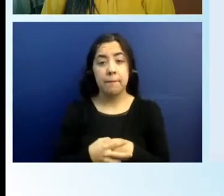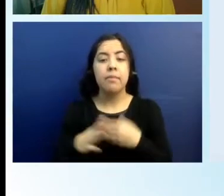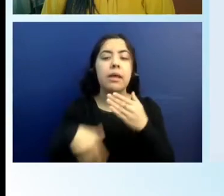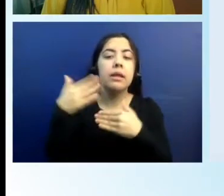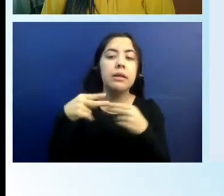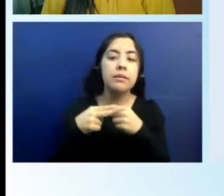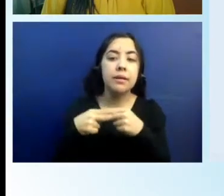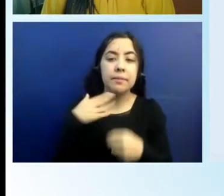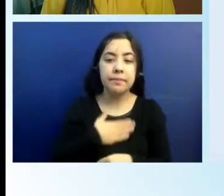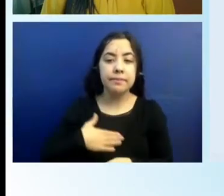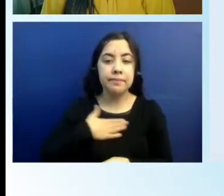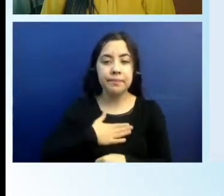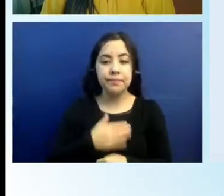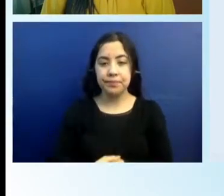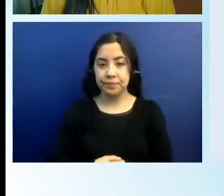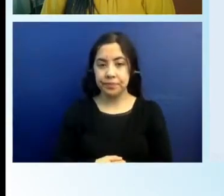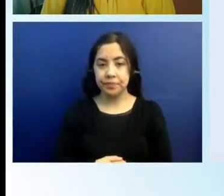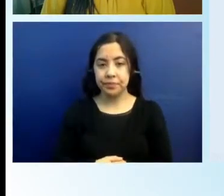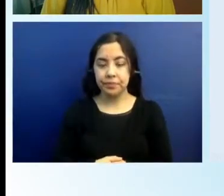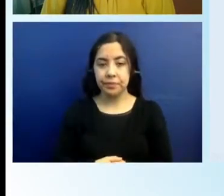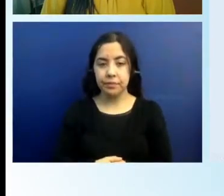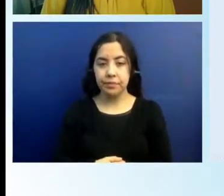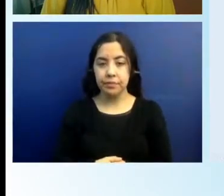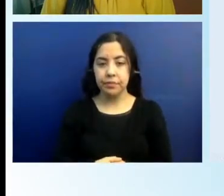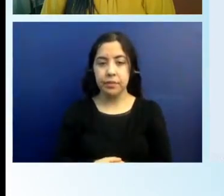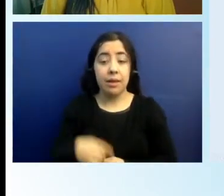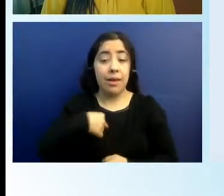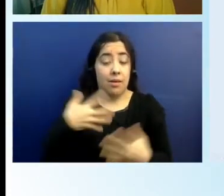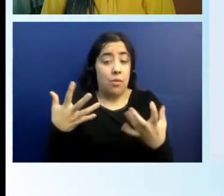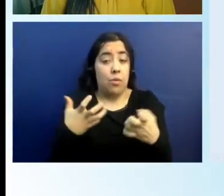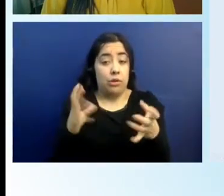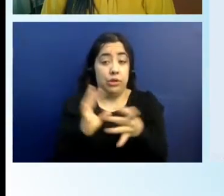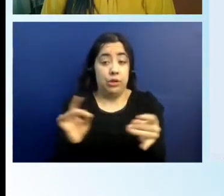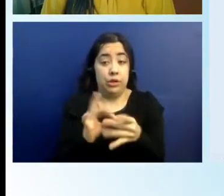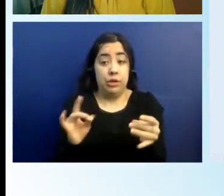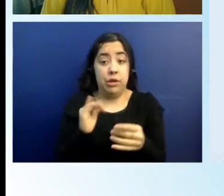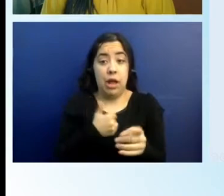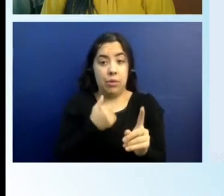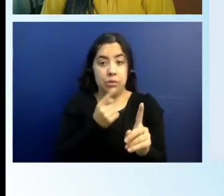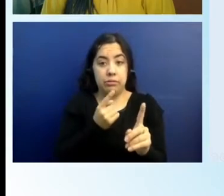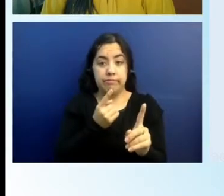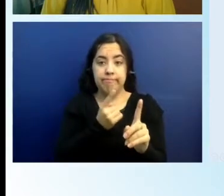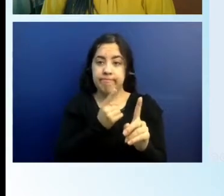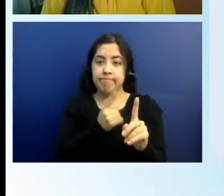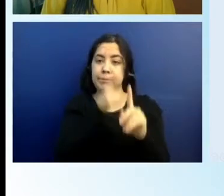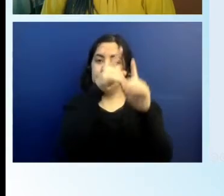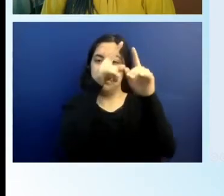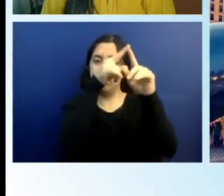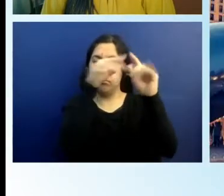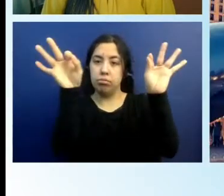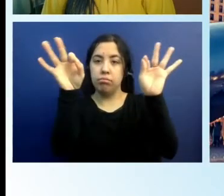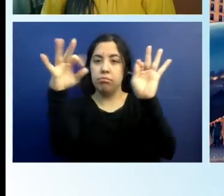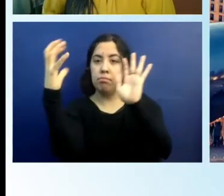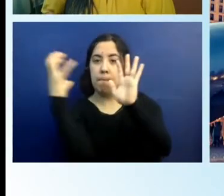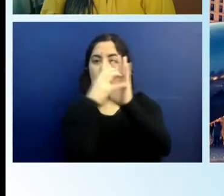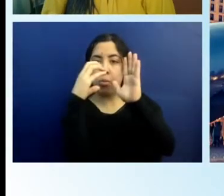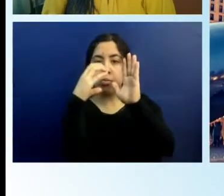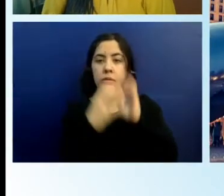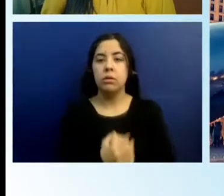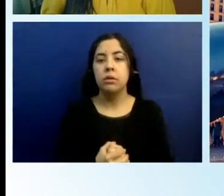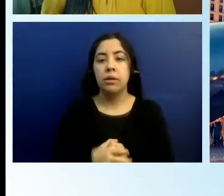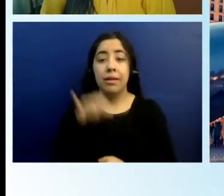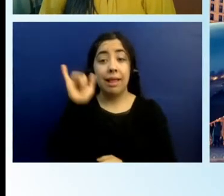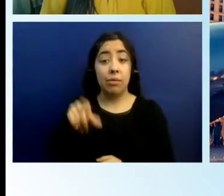slide. I want to share our mission statement. And this is something that was created before